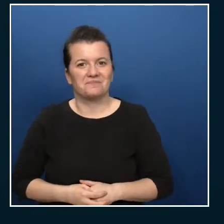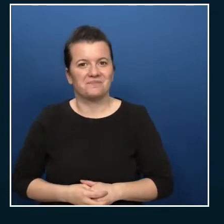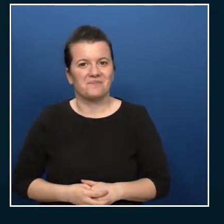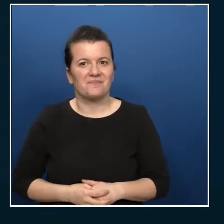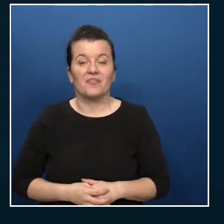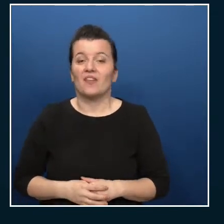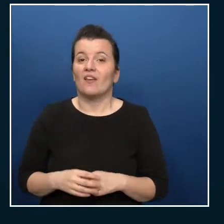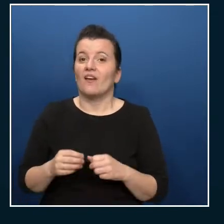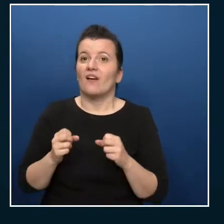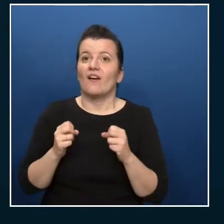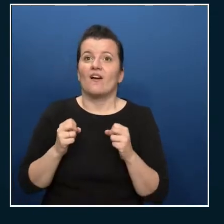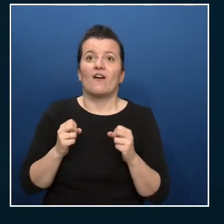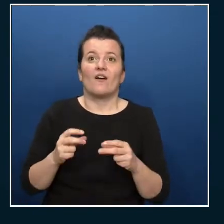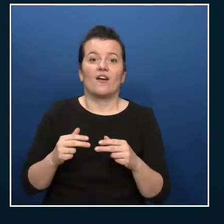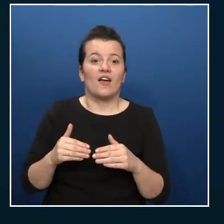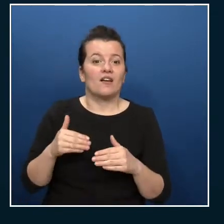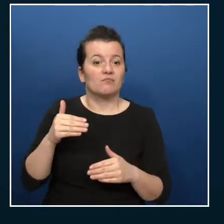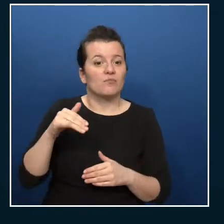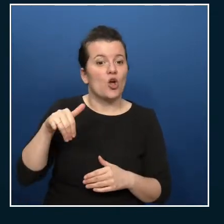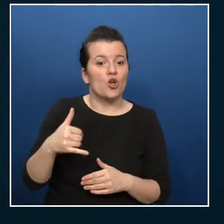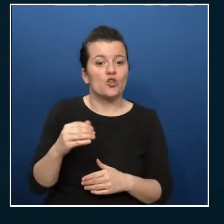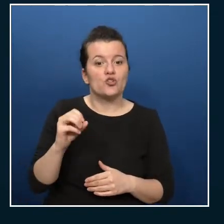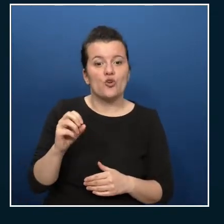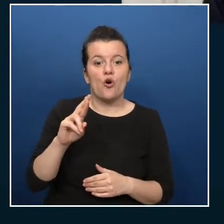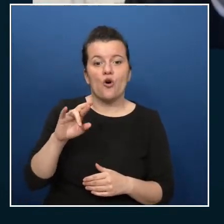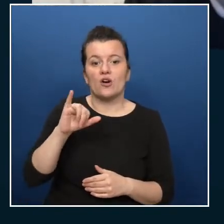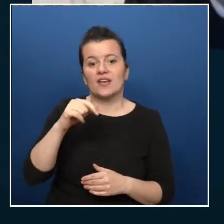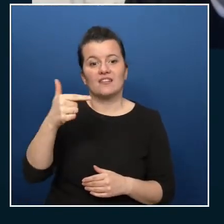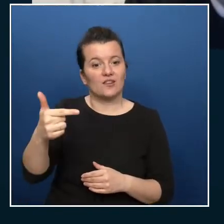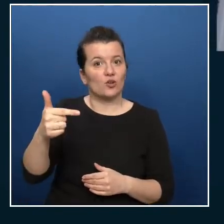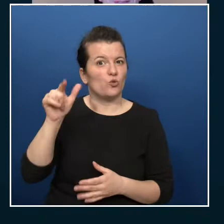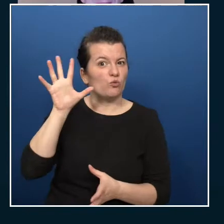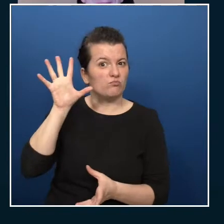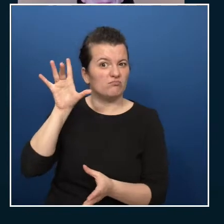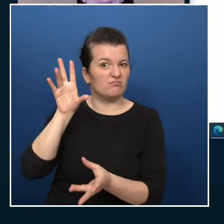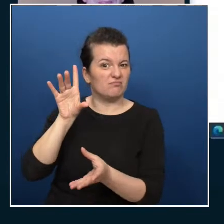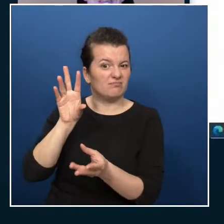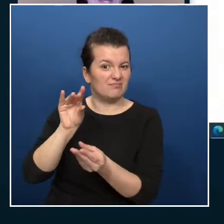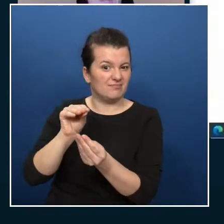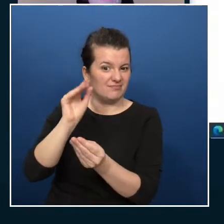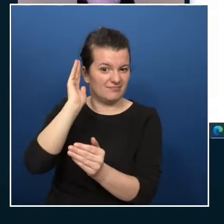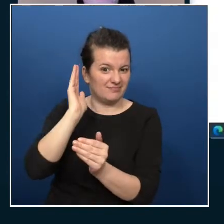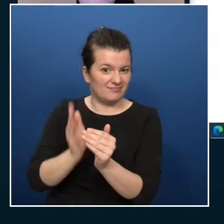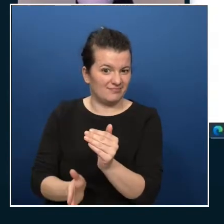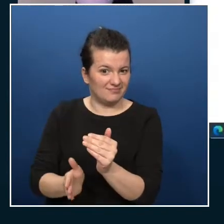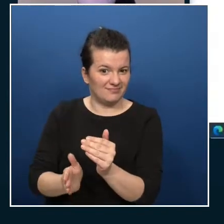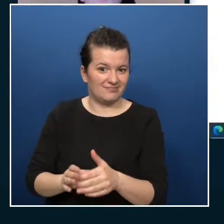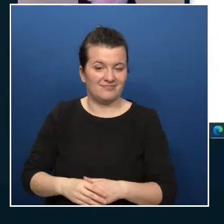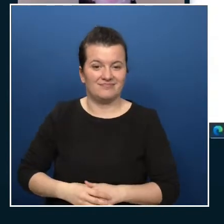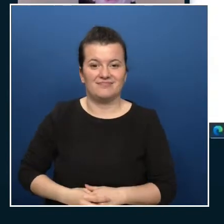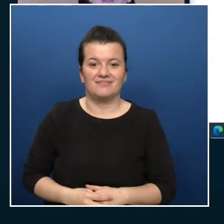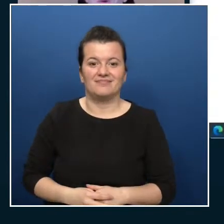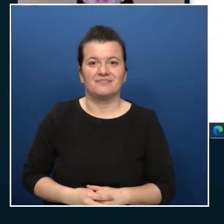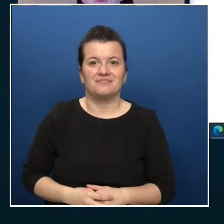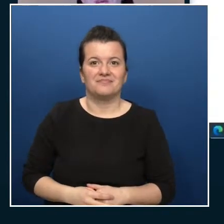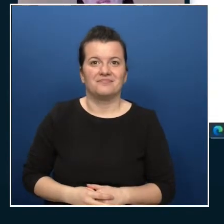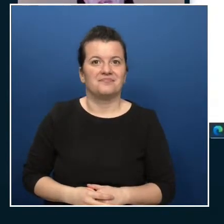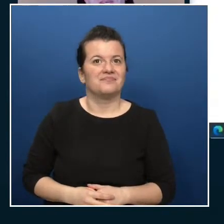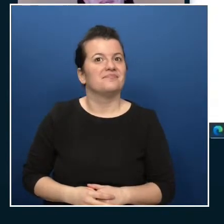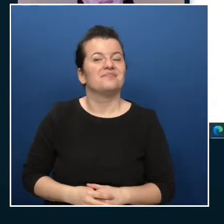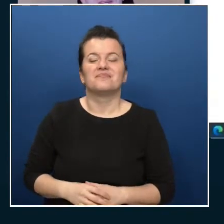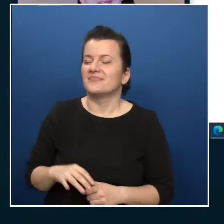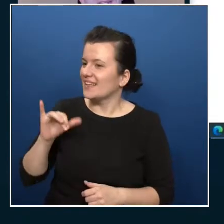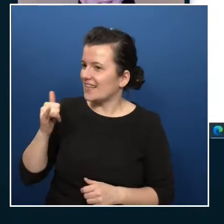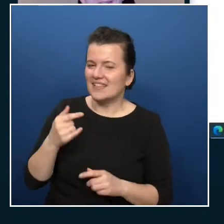up, Jorrit is doing the raffle for the giveaway, right? Yeah, that's right. So last month we